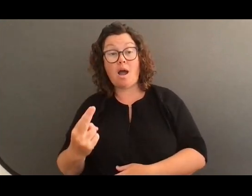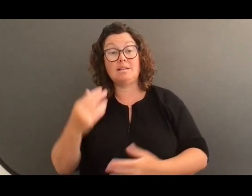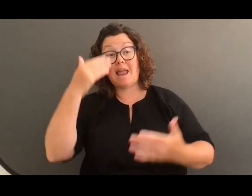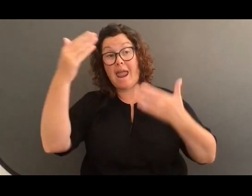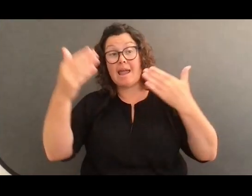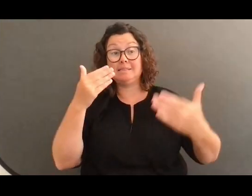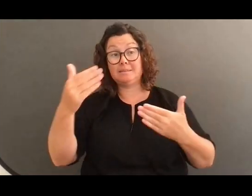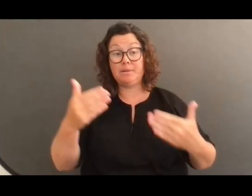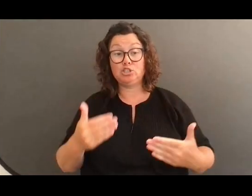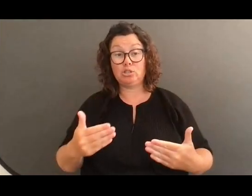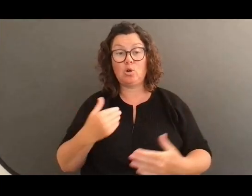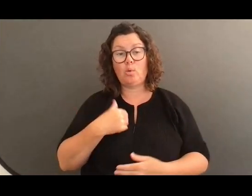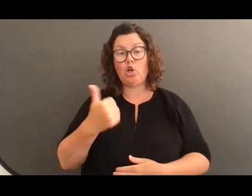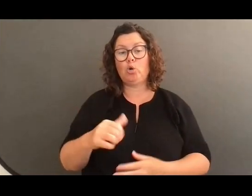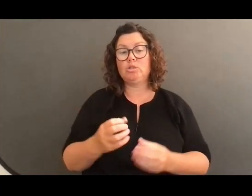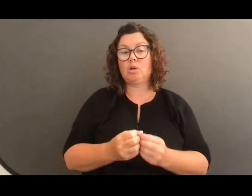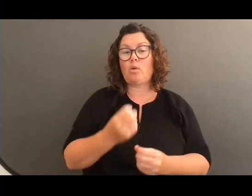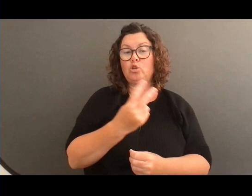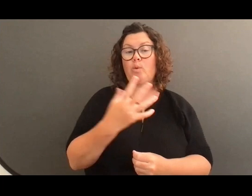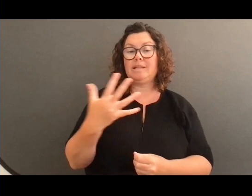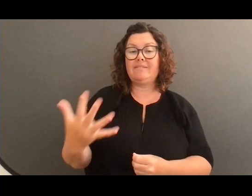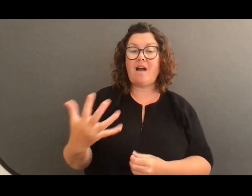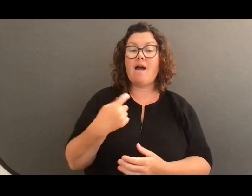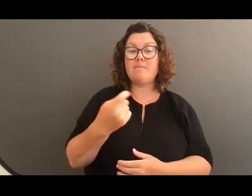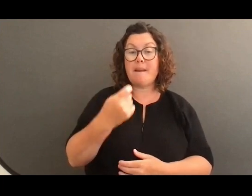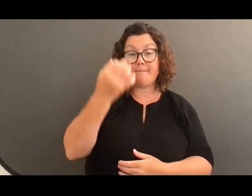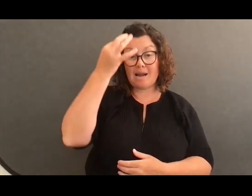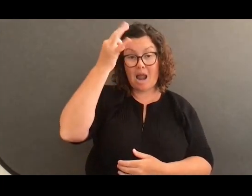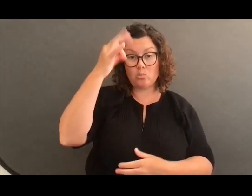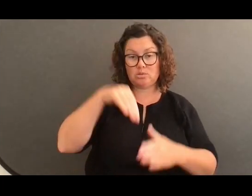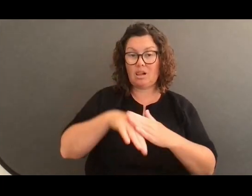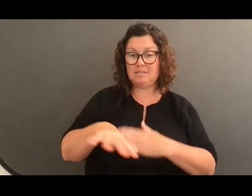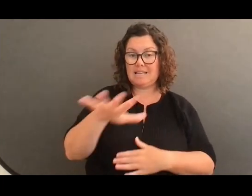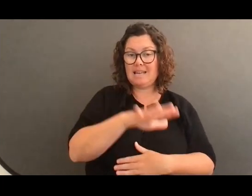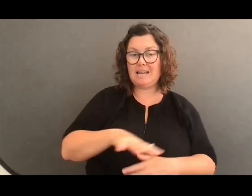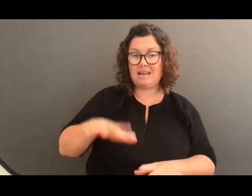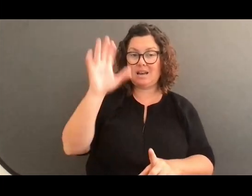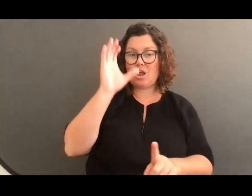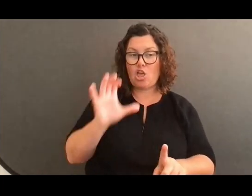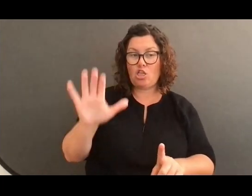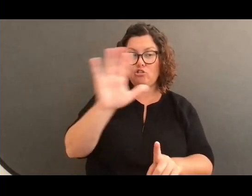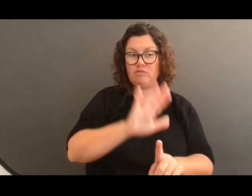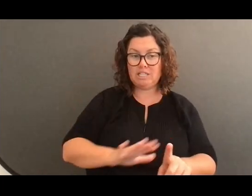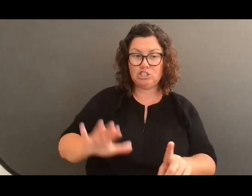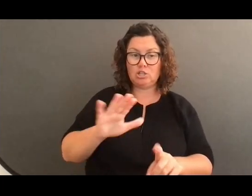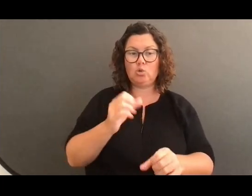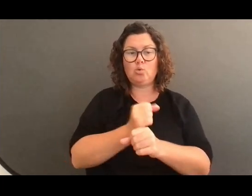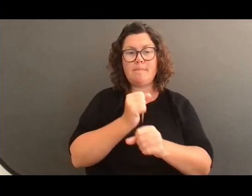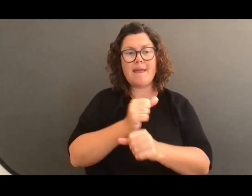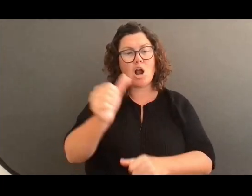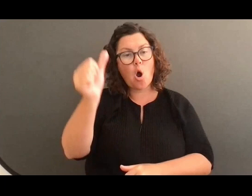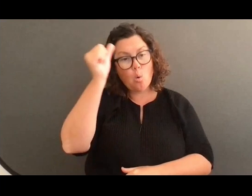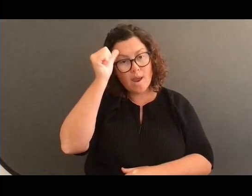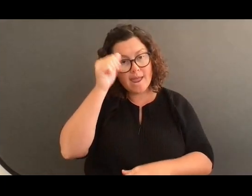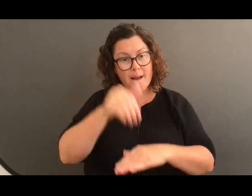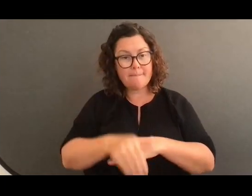25 member councils in the Net Waste region to try and bring awareness to issues of waste. And even though my title is Environmental Learning Advisor, my